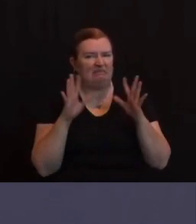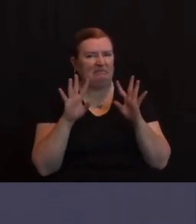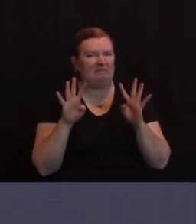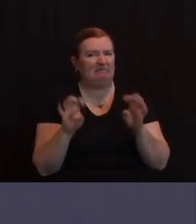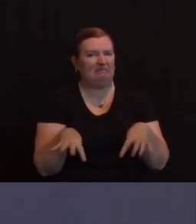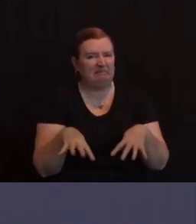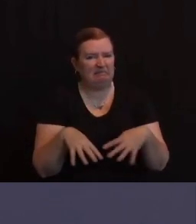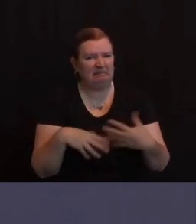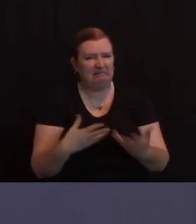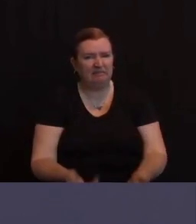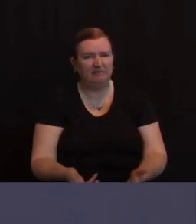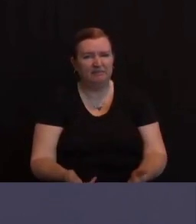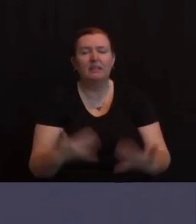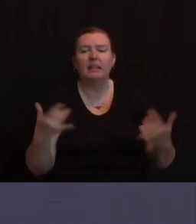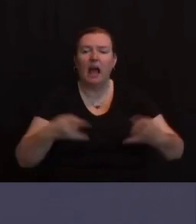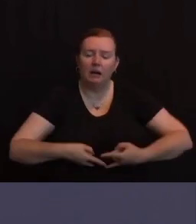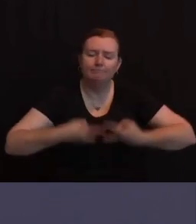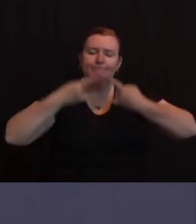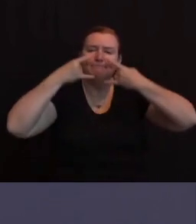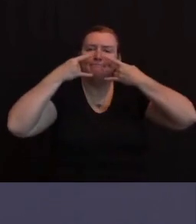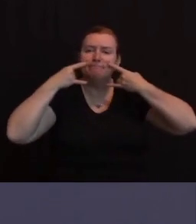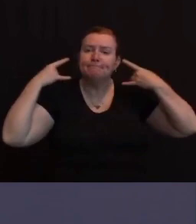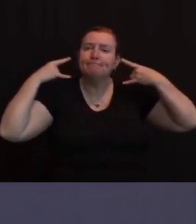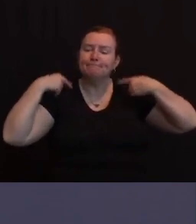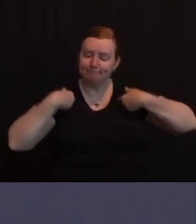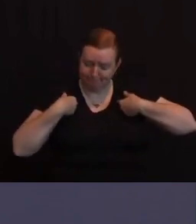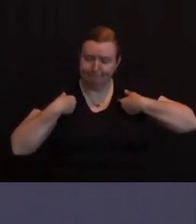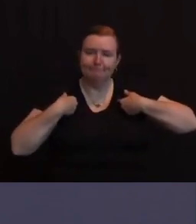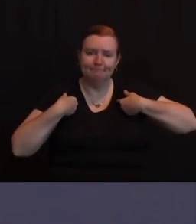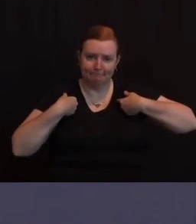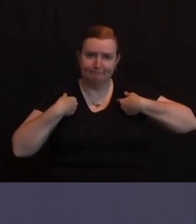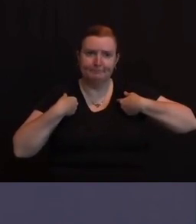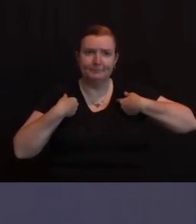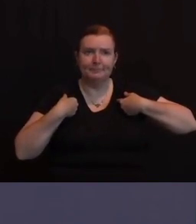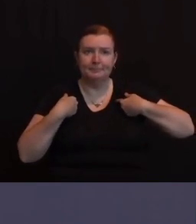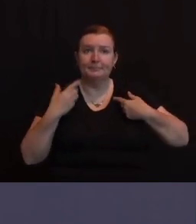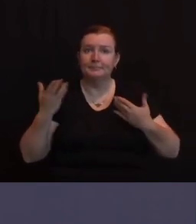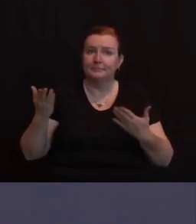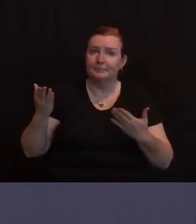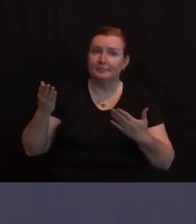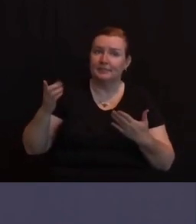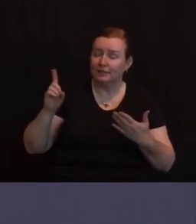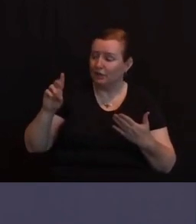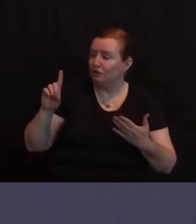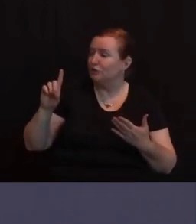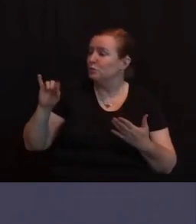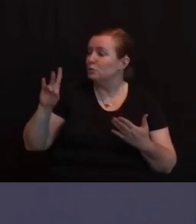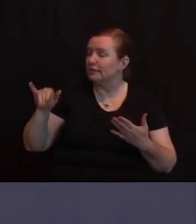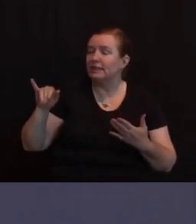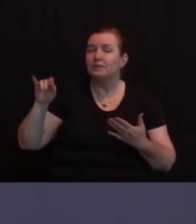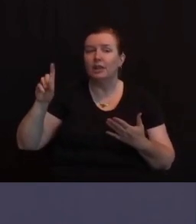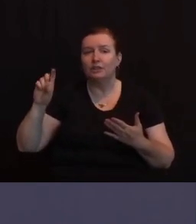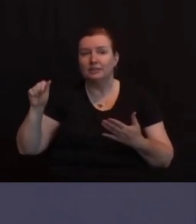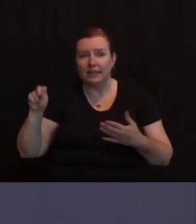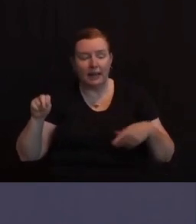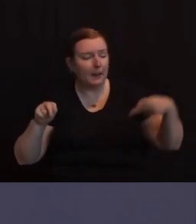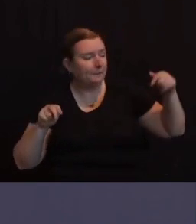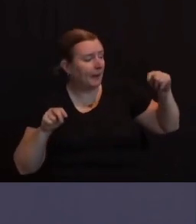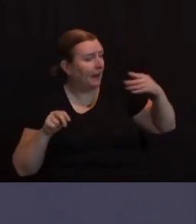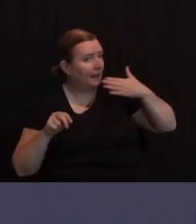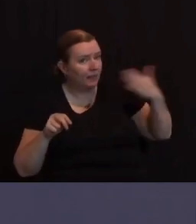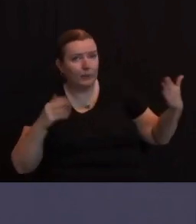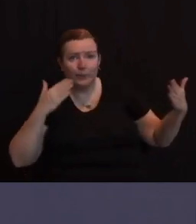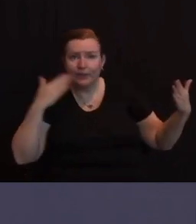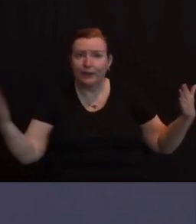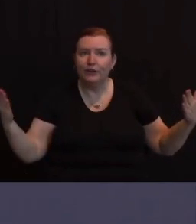coverings, throw it on. Judy and Tina, thank you for everything as always. Pat, likewise. Jared, Matt,